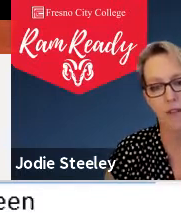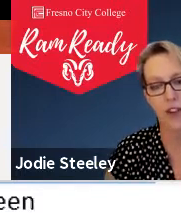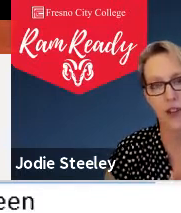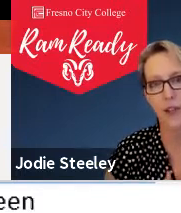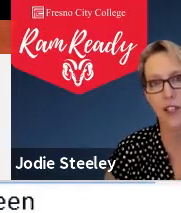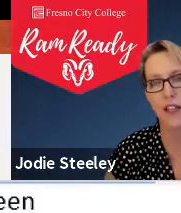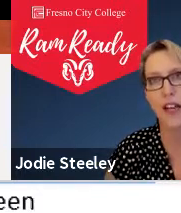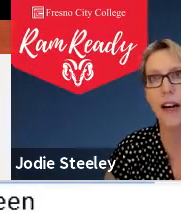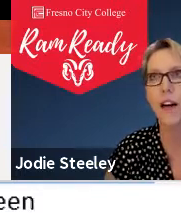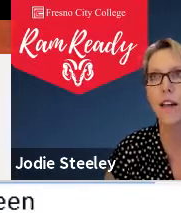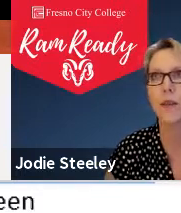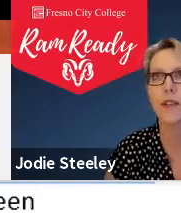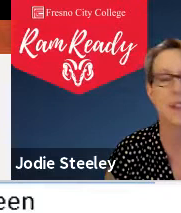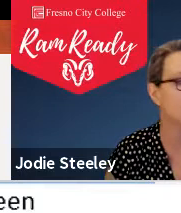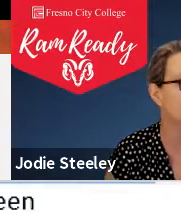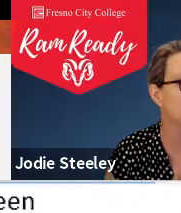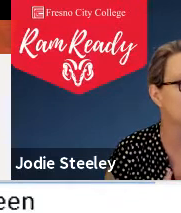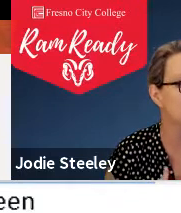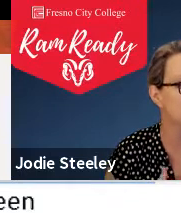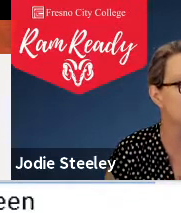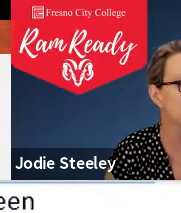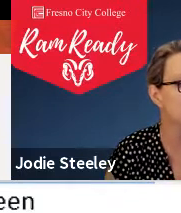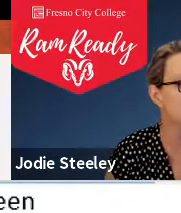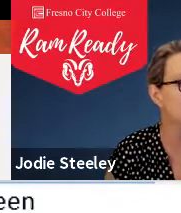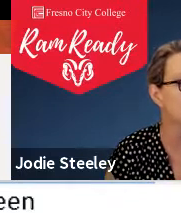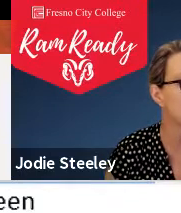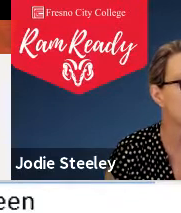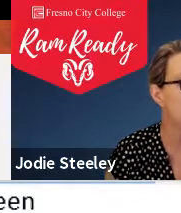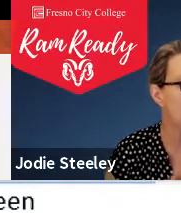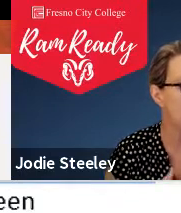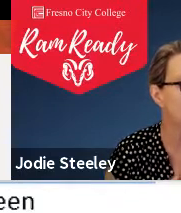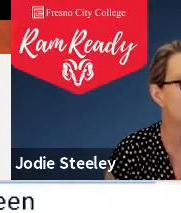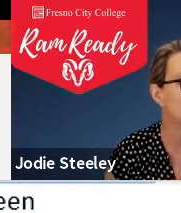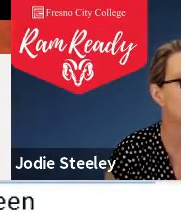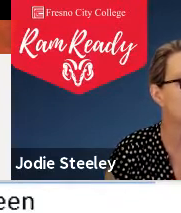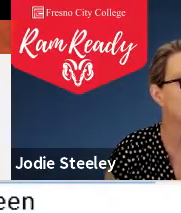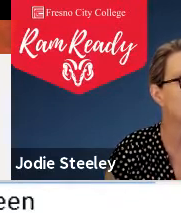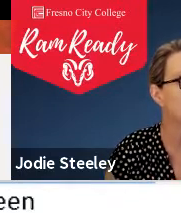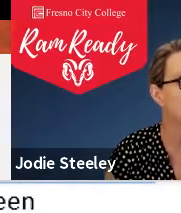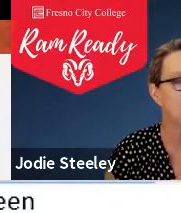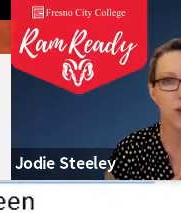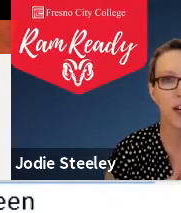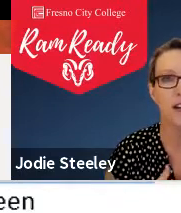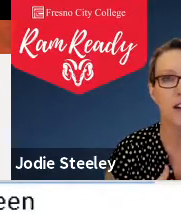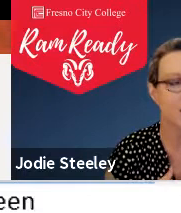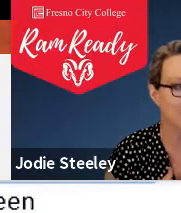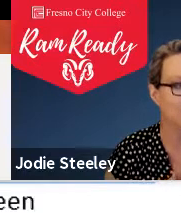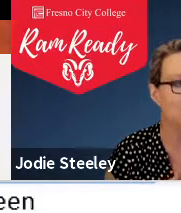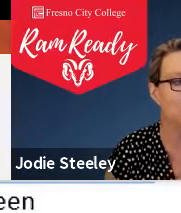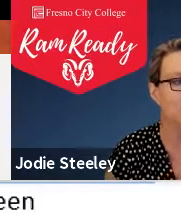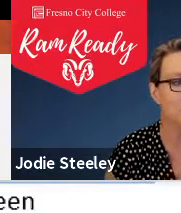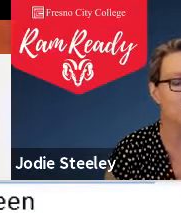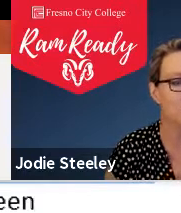have reduced their, the ETC pass tutoring,